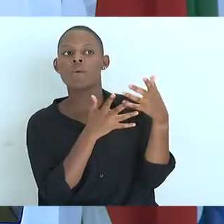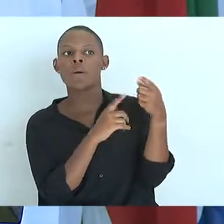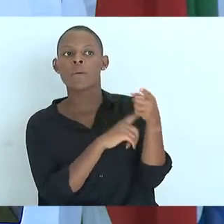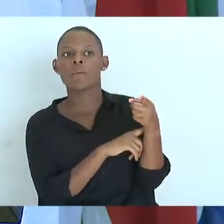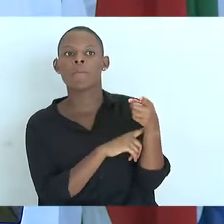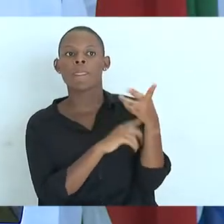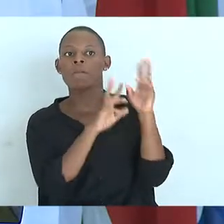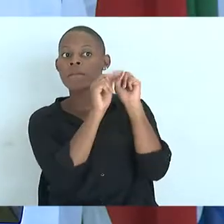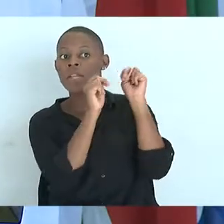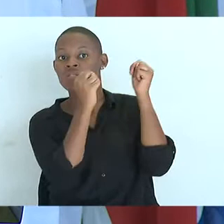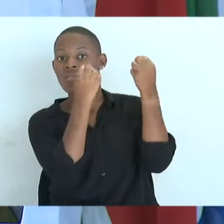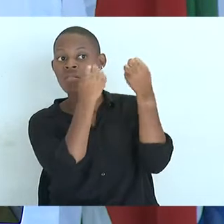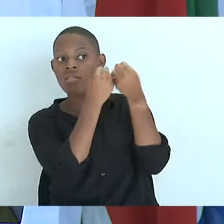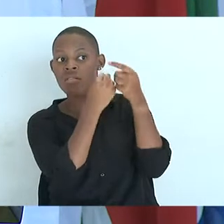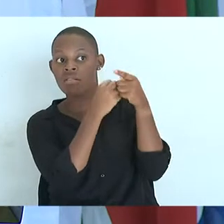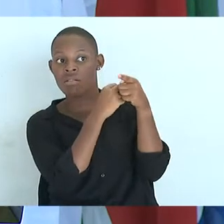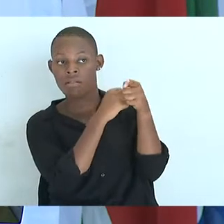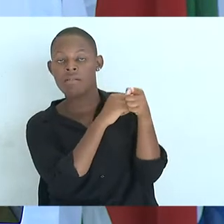national,